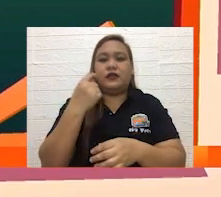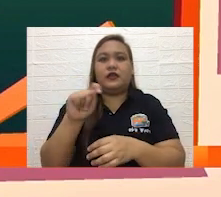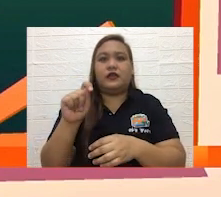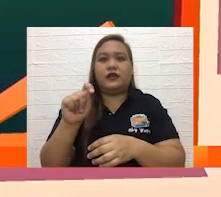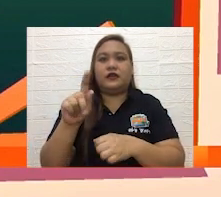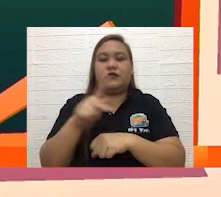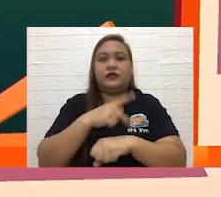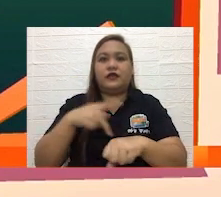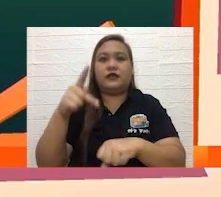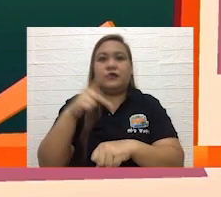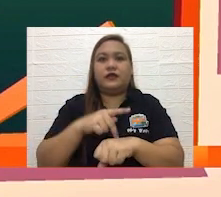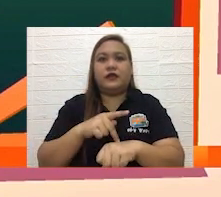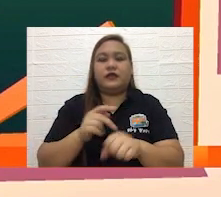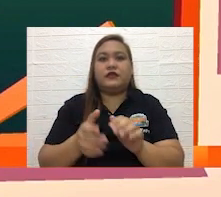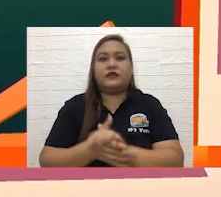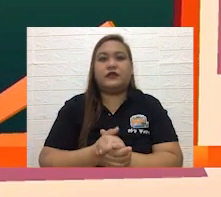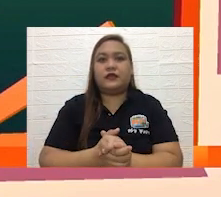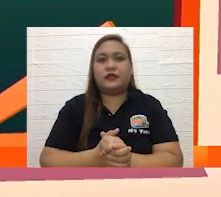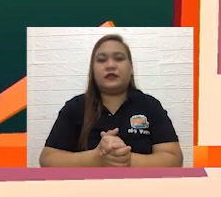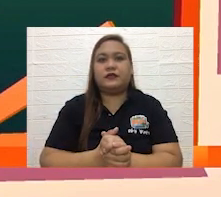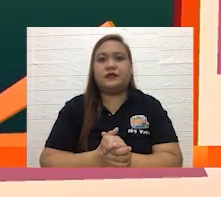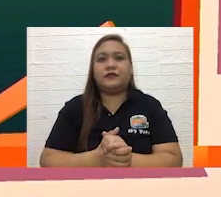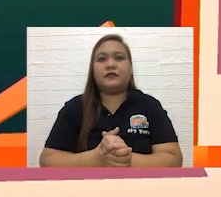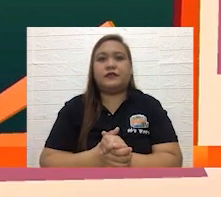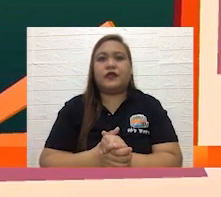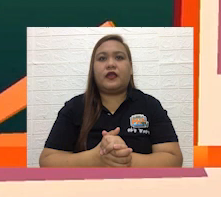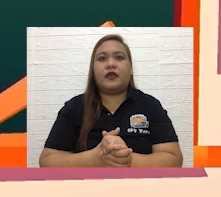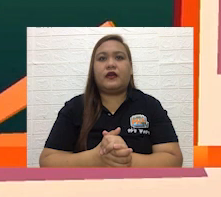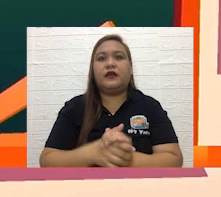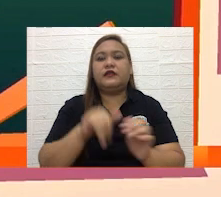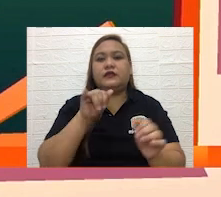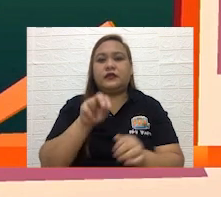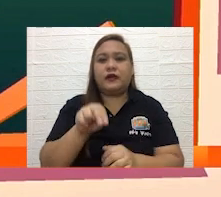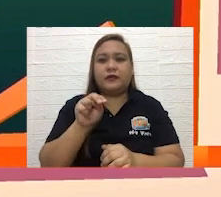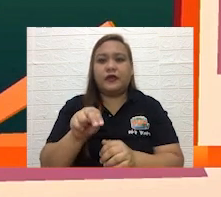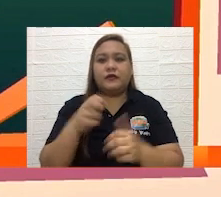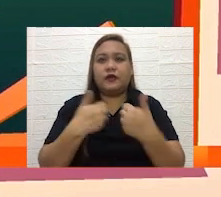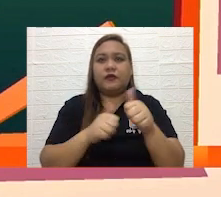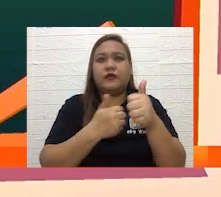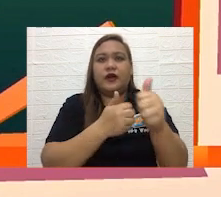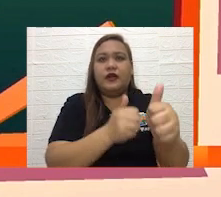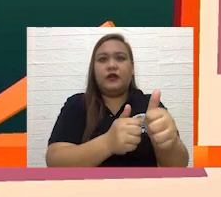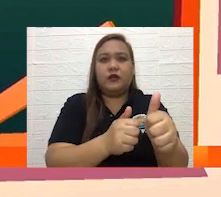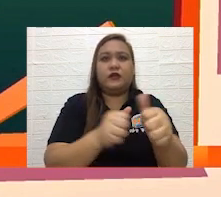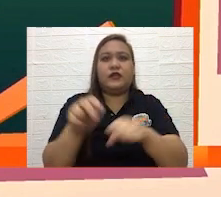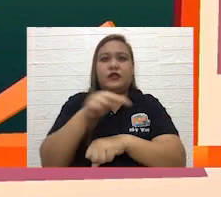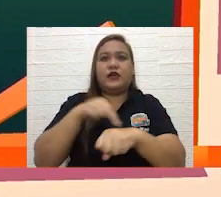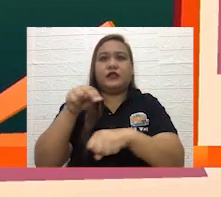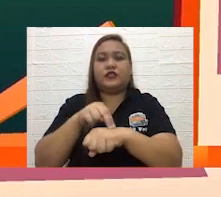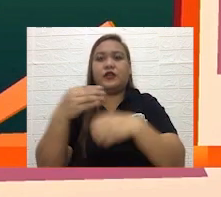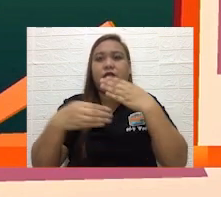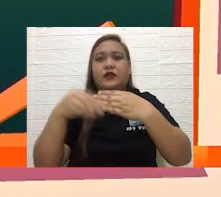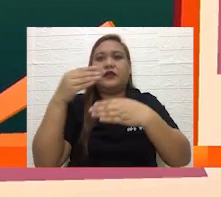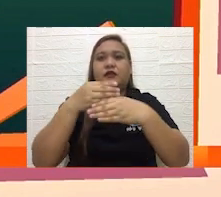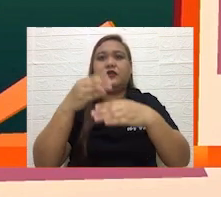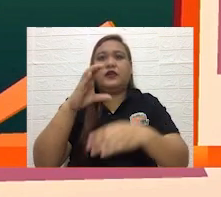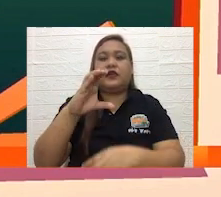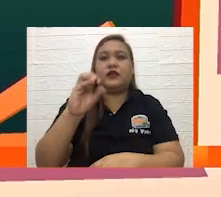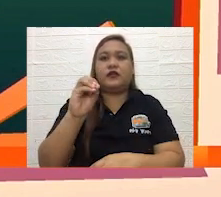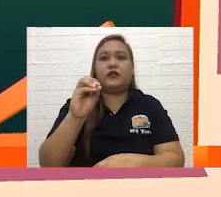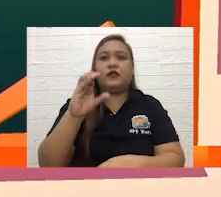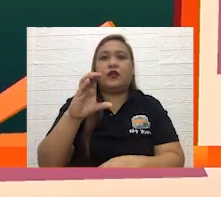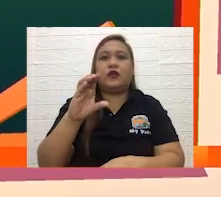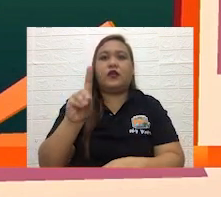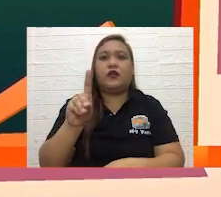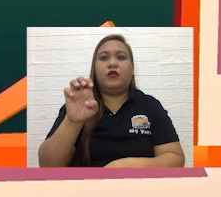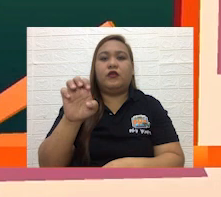are in line with all the provisions stated in the National Building Code. This is a book that can be bought